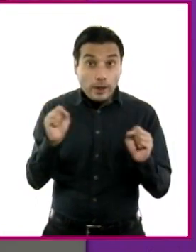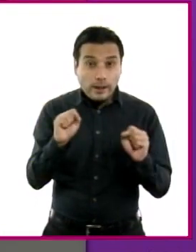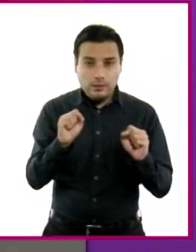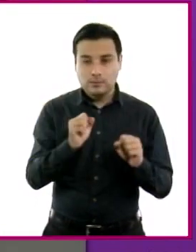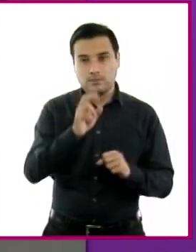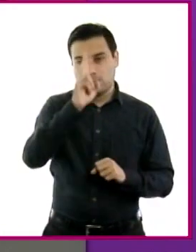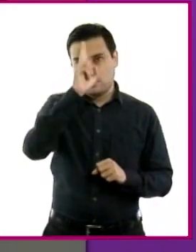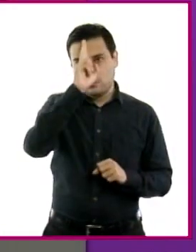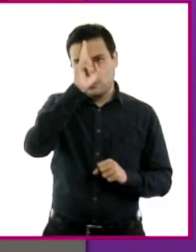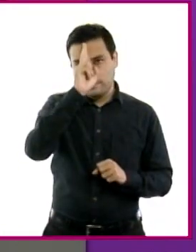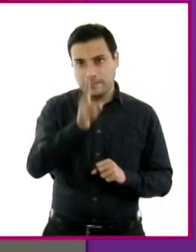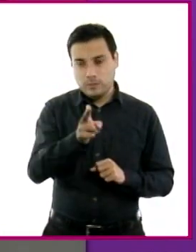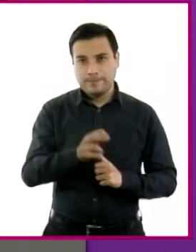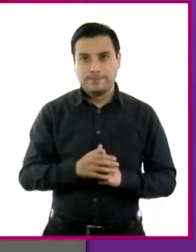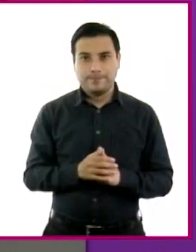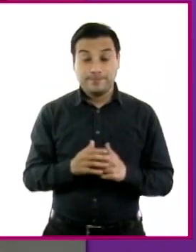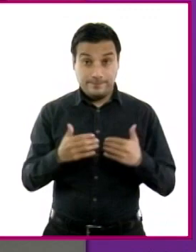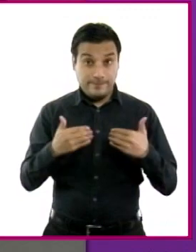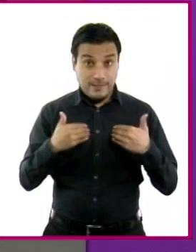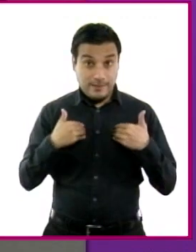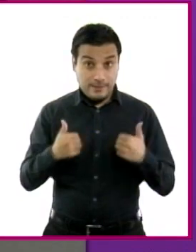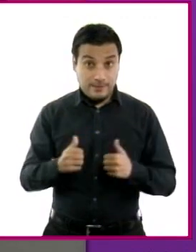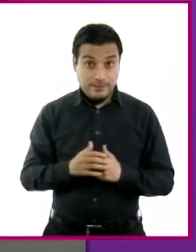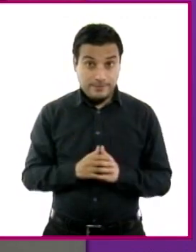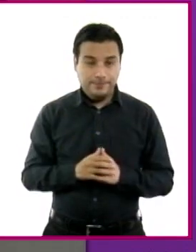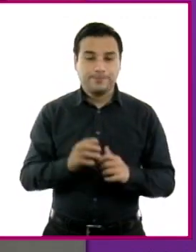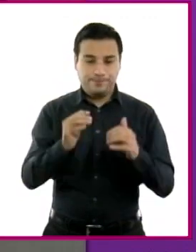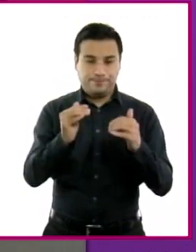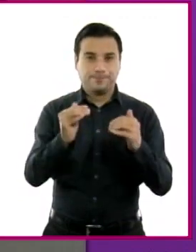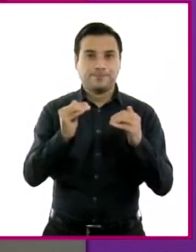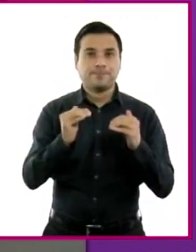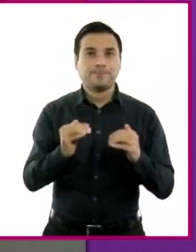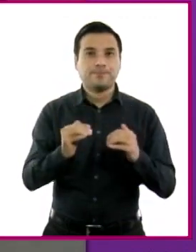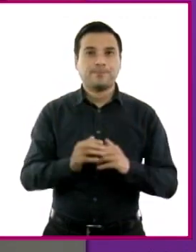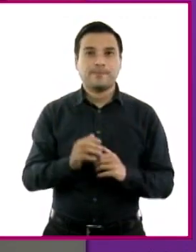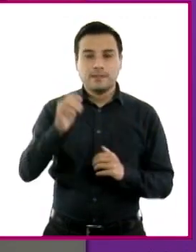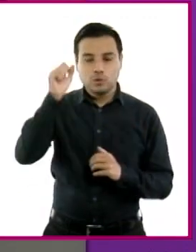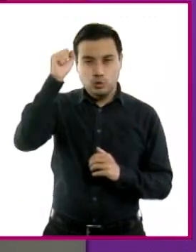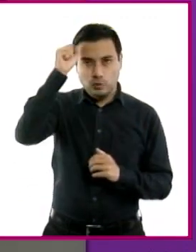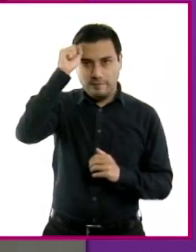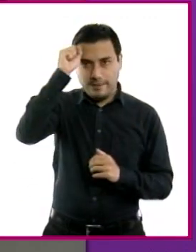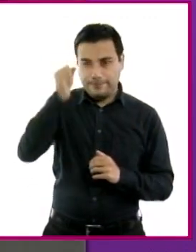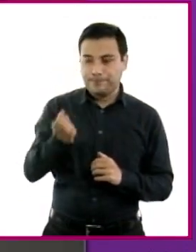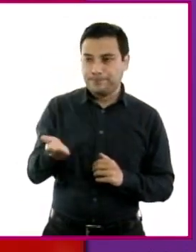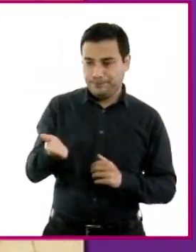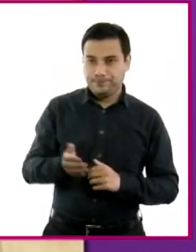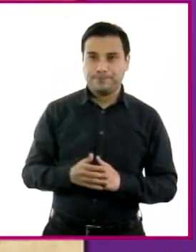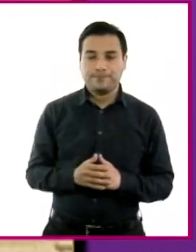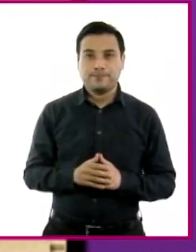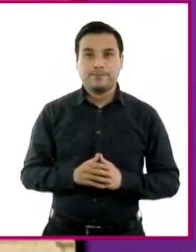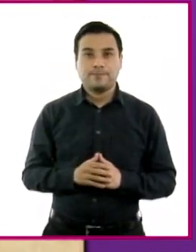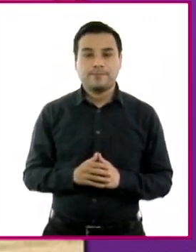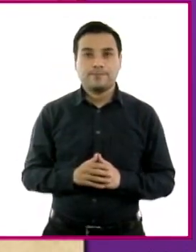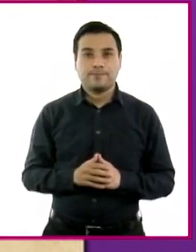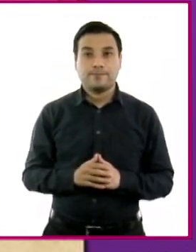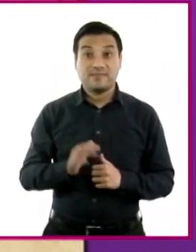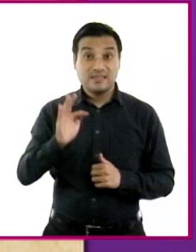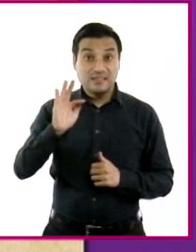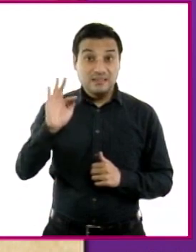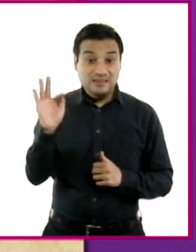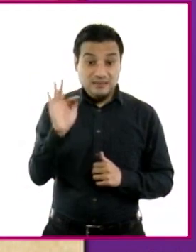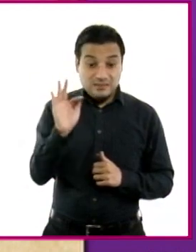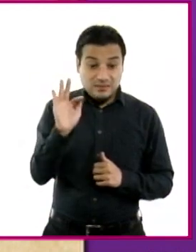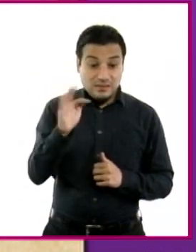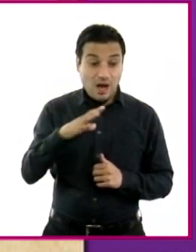hear that? Fine. Next one, please. Sophia. Sure, Mr. Wong. If there's a bad